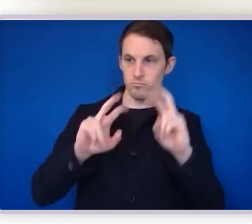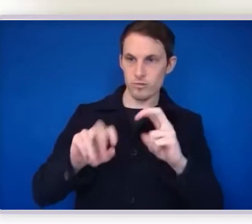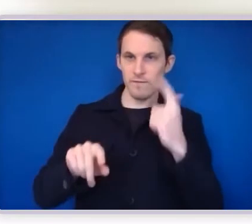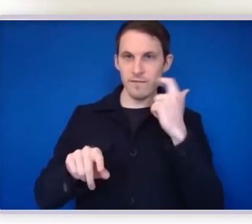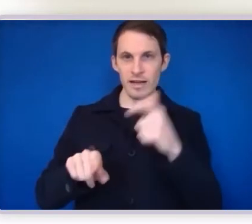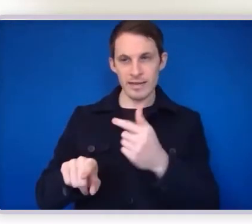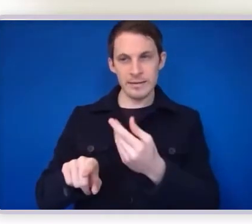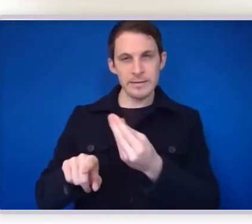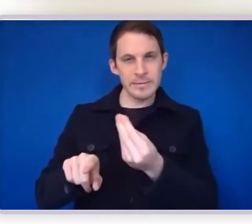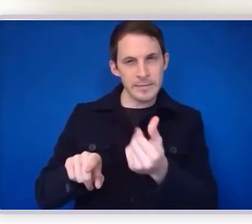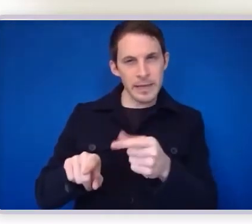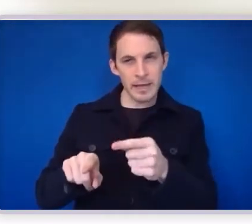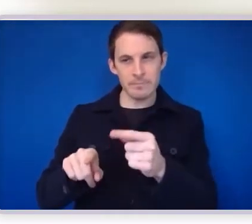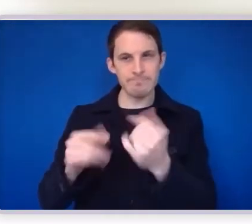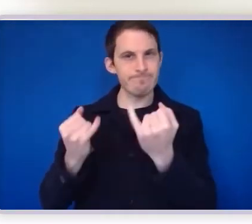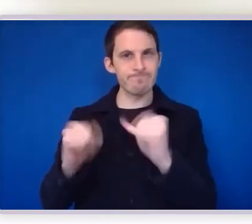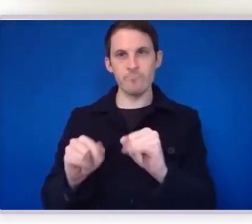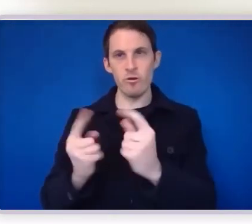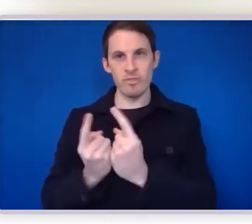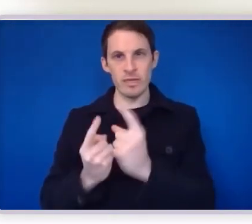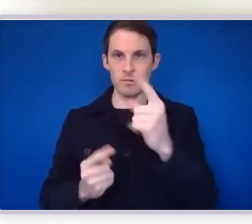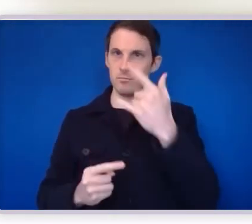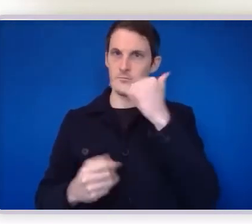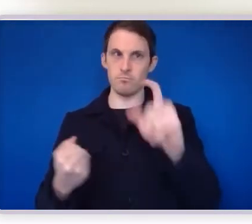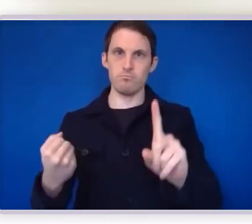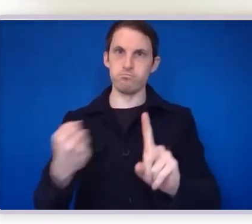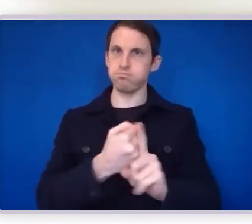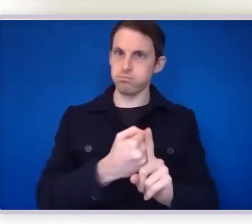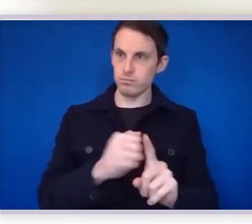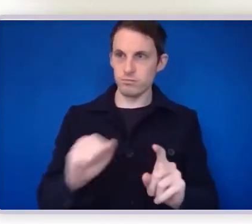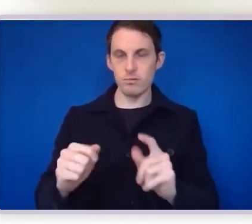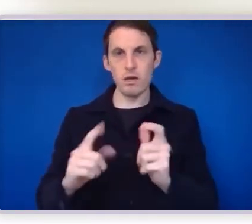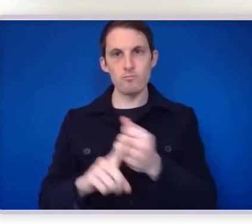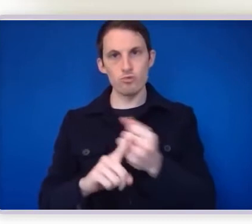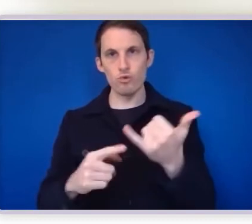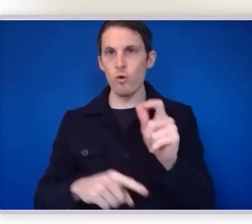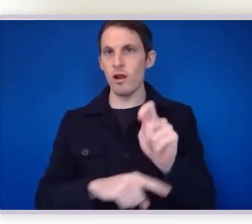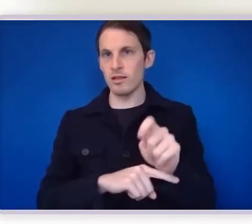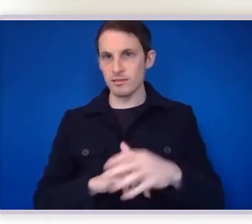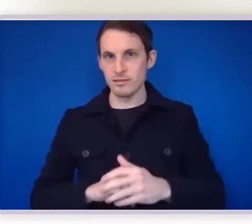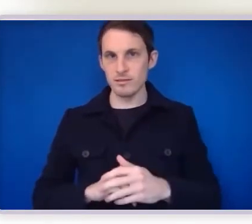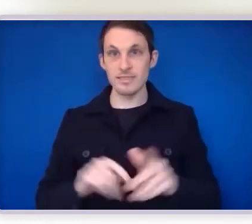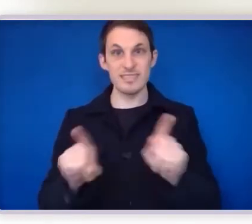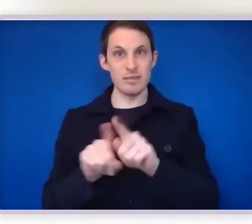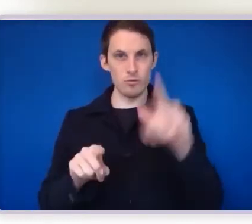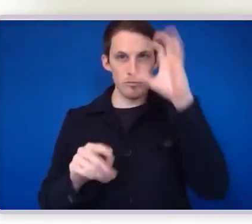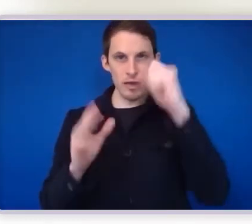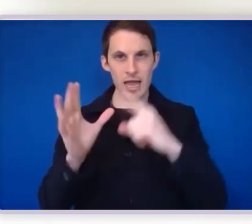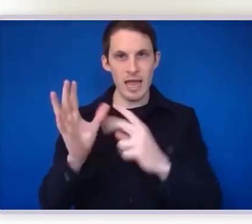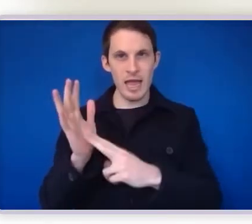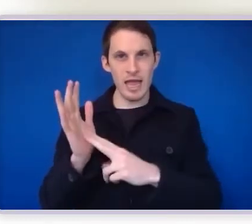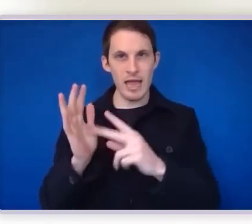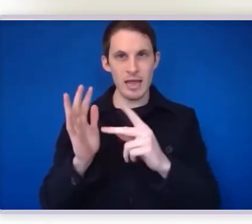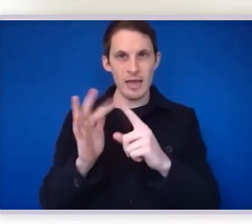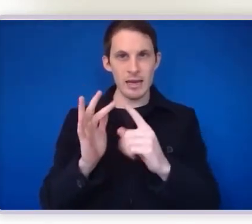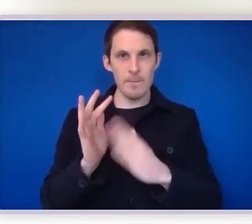through abuse or neglect. I think still resonant in all of our minds is what happened to Anne-Marie Smith in New